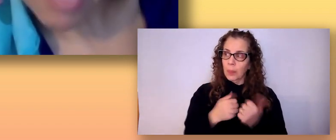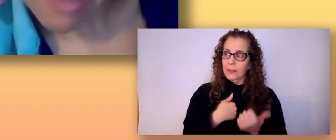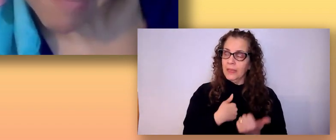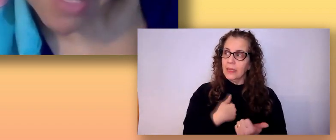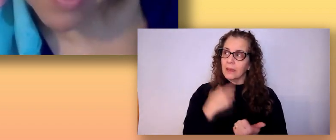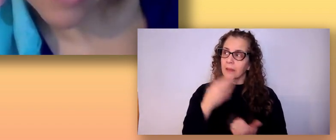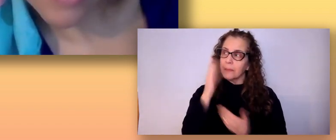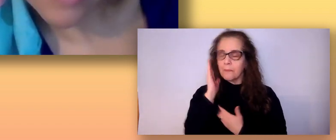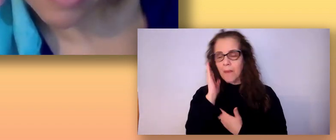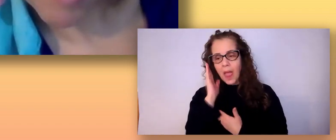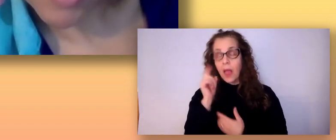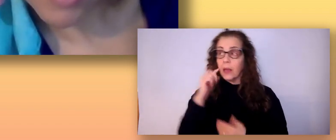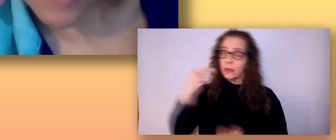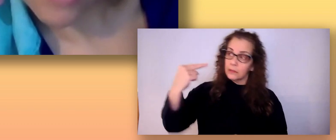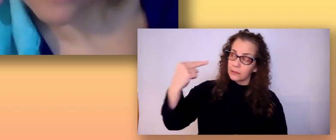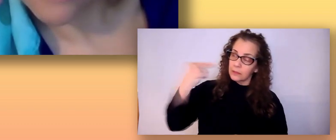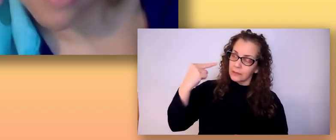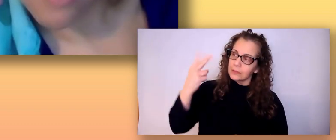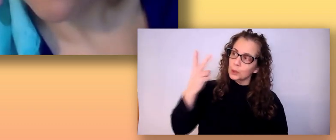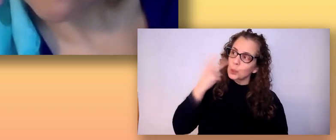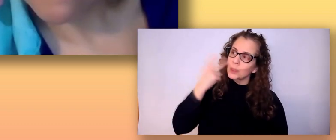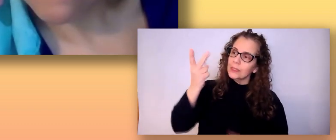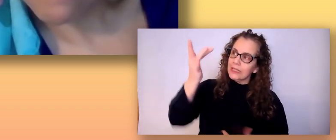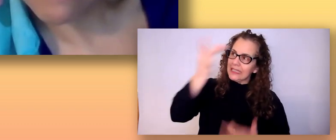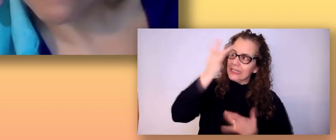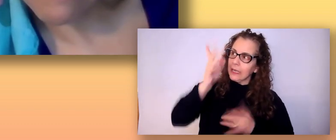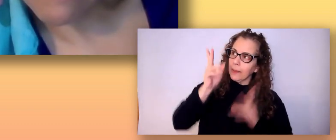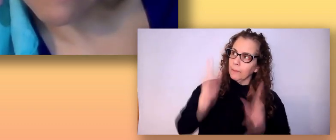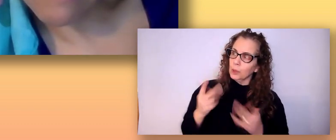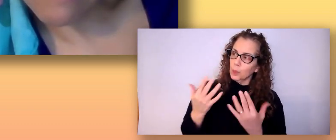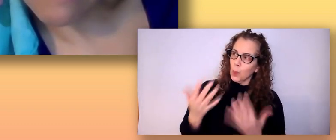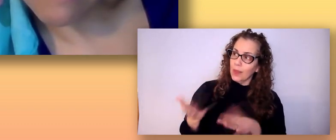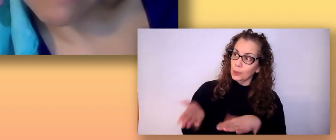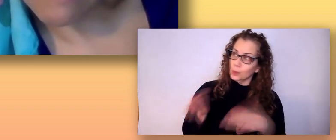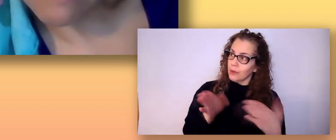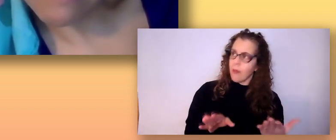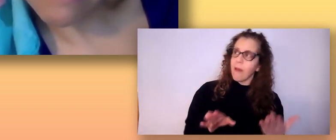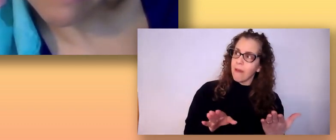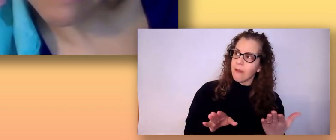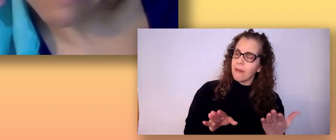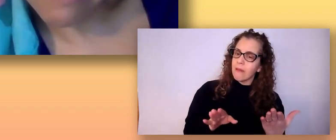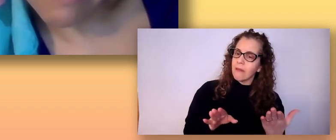Because when you look at me, you see a sick person waiting to die.